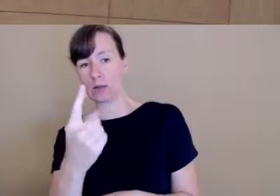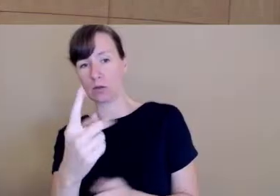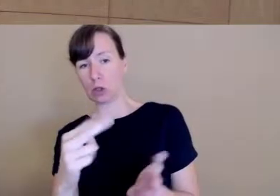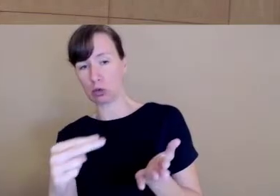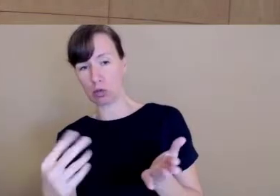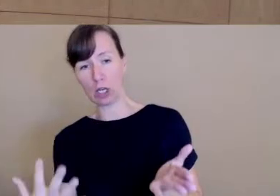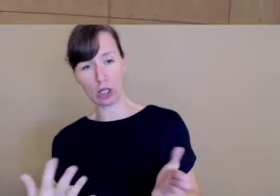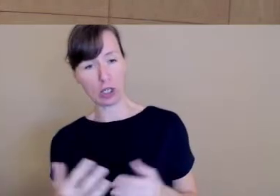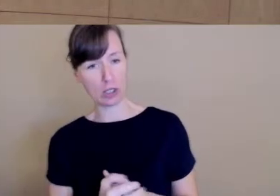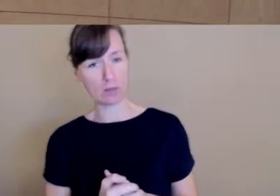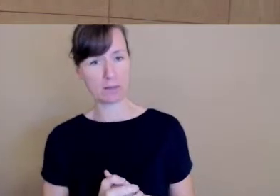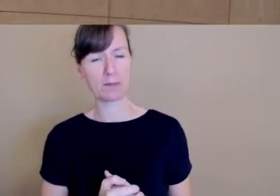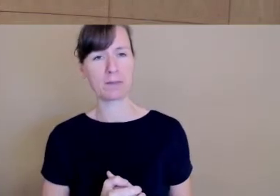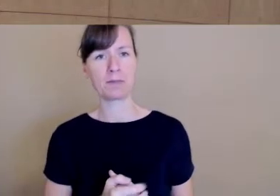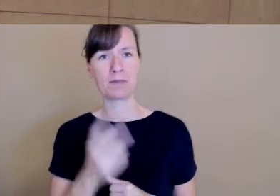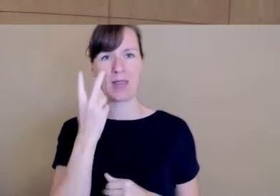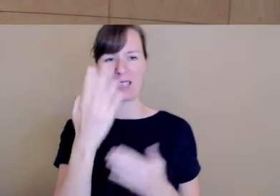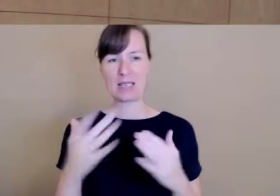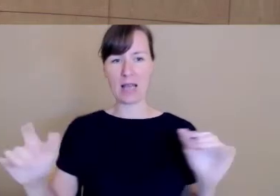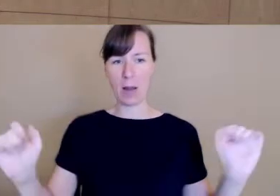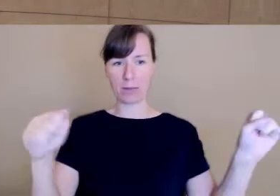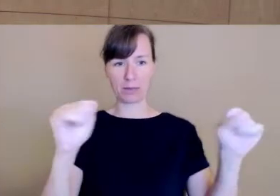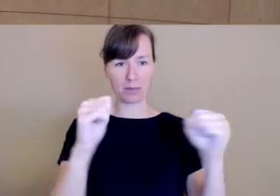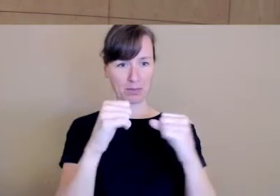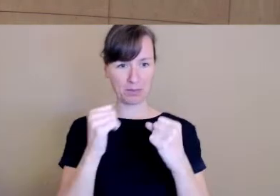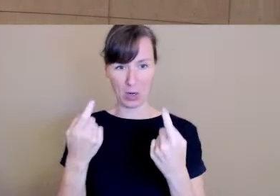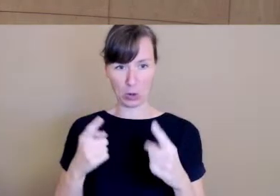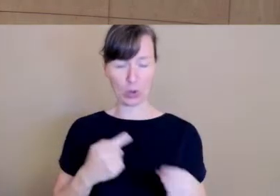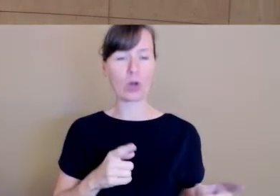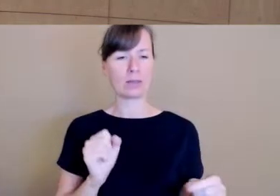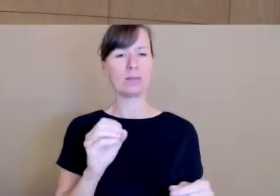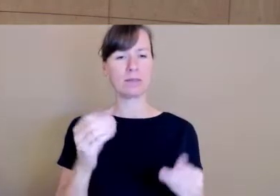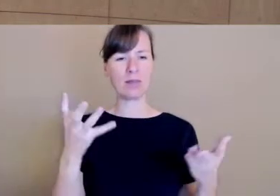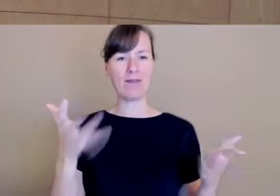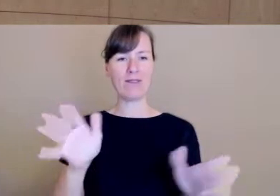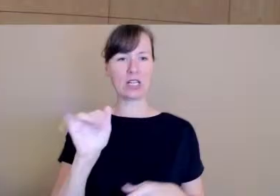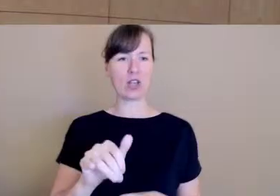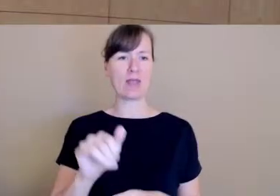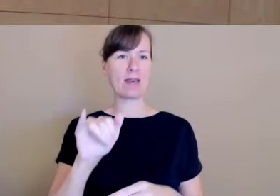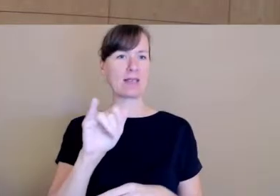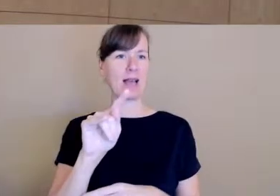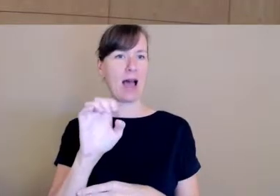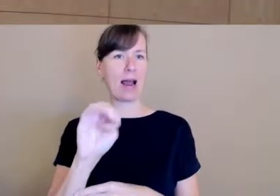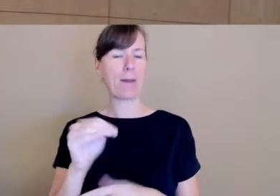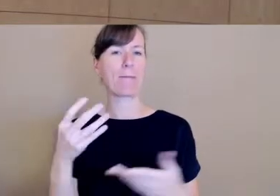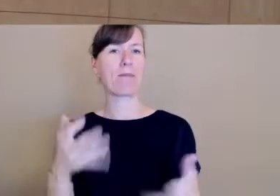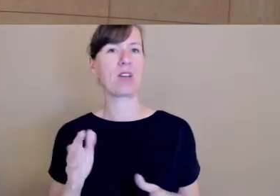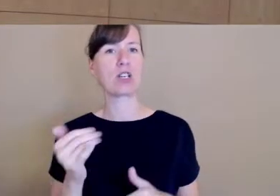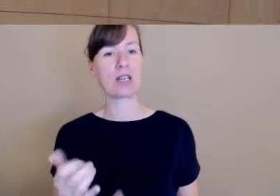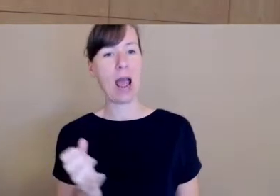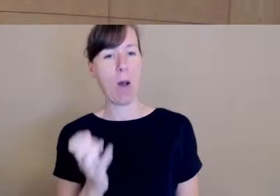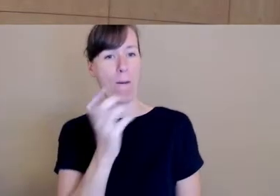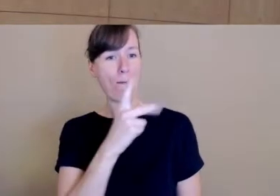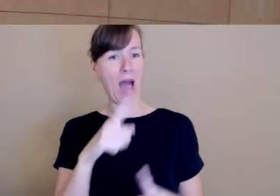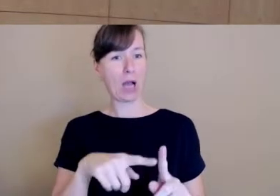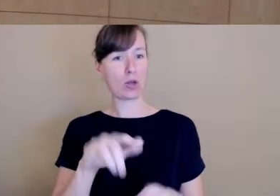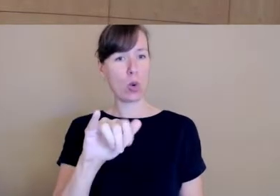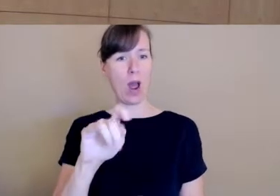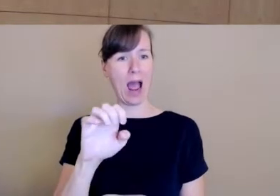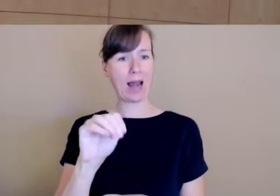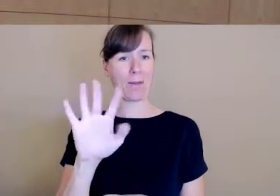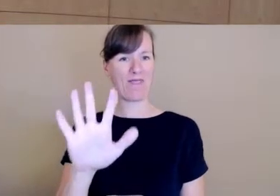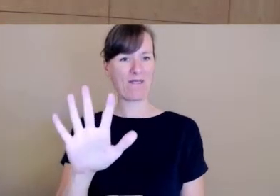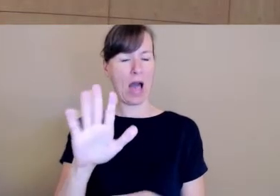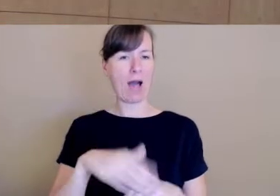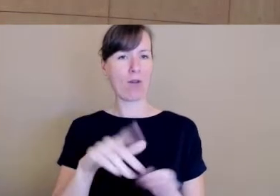I'm just seeing some head nods, so I think that concludes this item. Let us now go back to item 5 on the printed